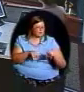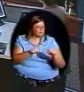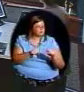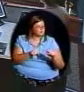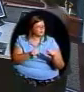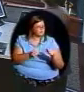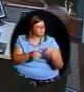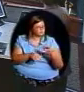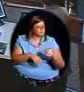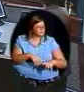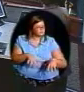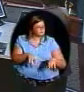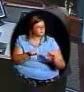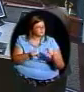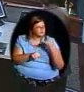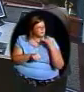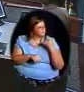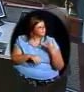of that as well.